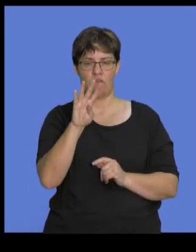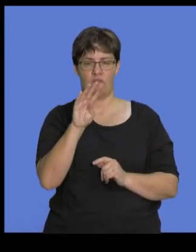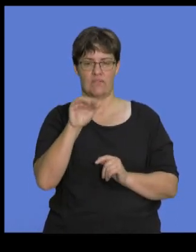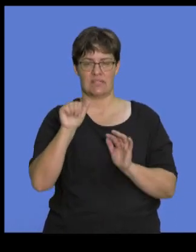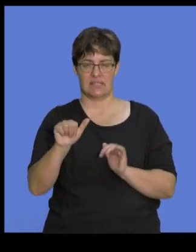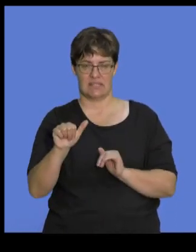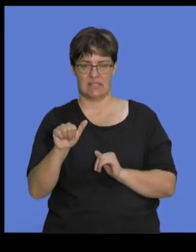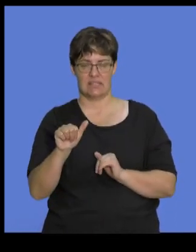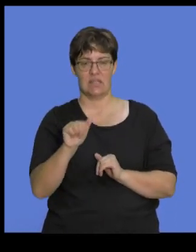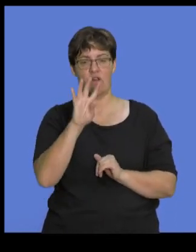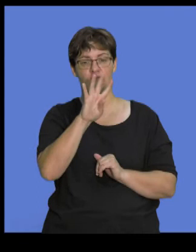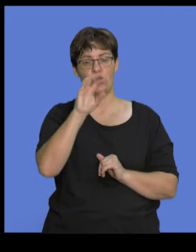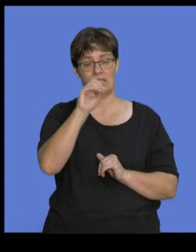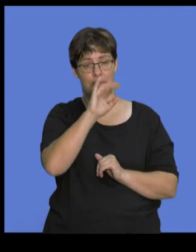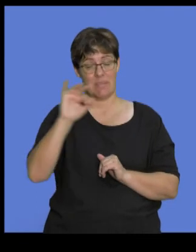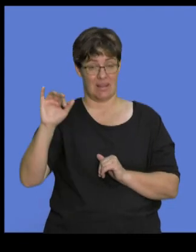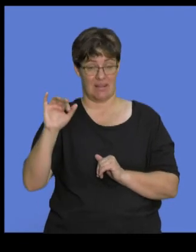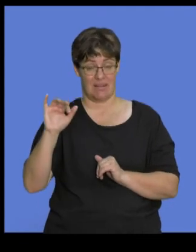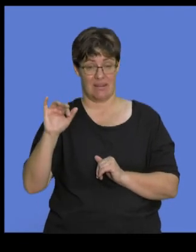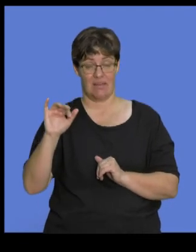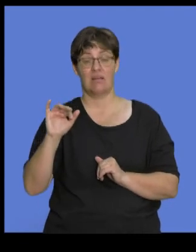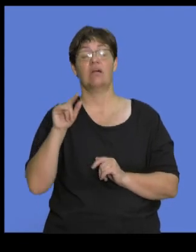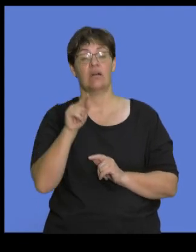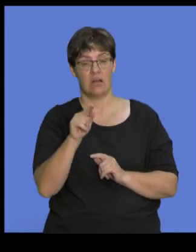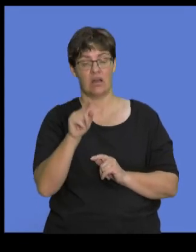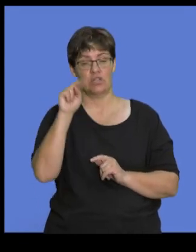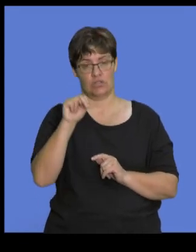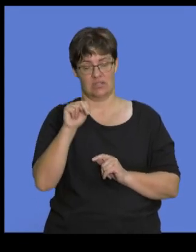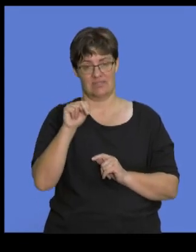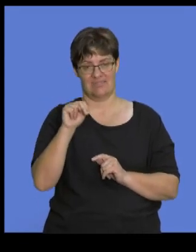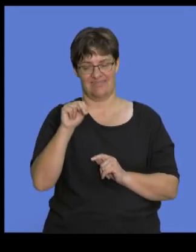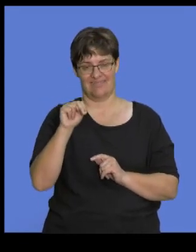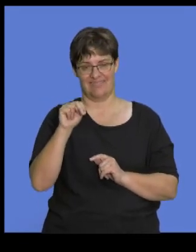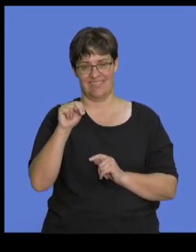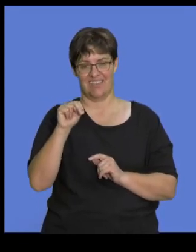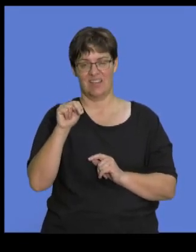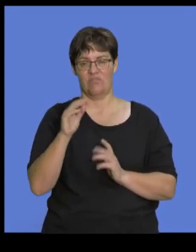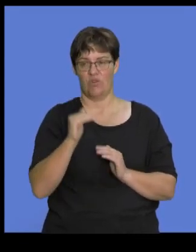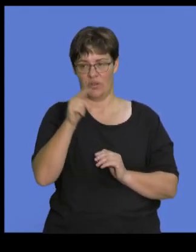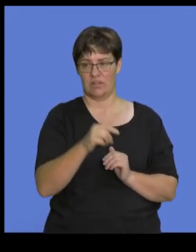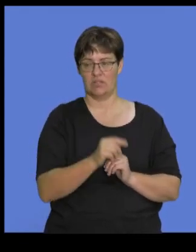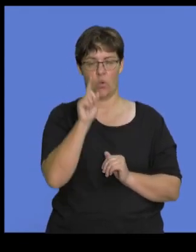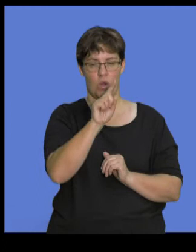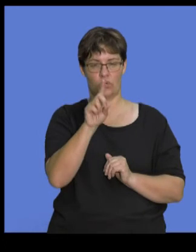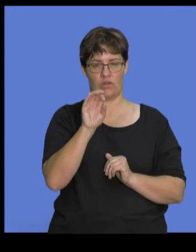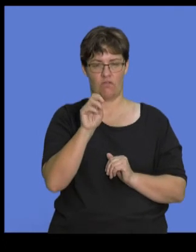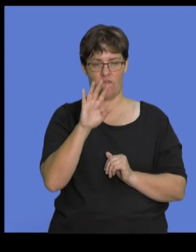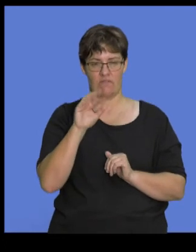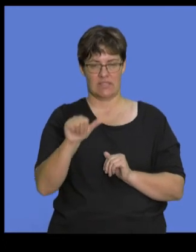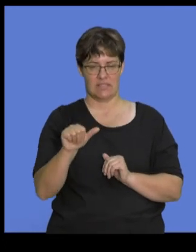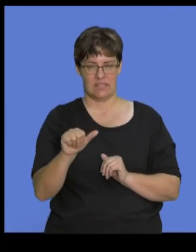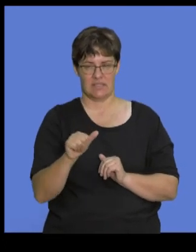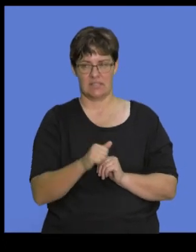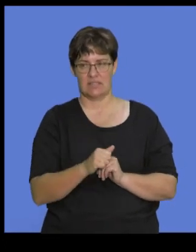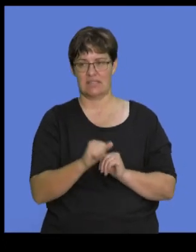3, 4, 5, 6, so it's 40 million newtons per coulomb to the right. So this is 1, 2, 3, 4,